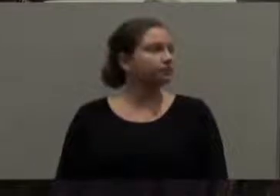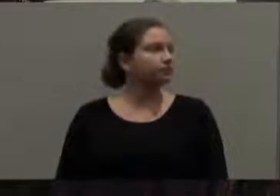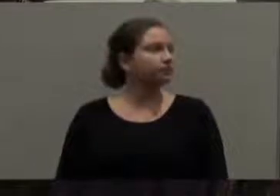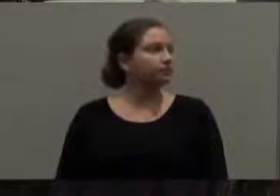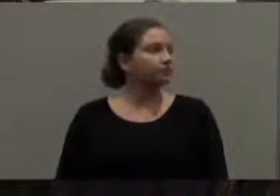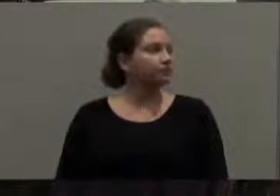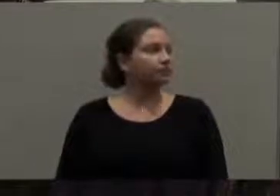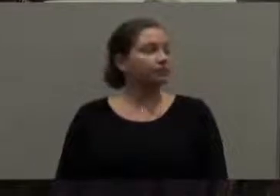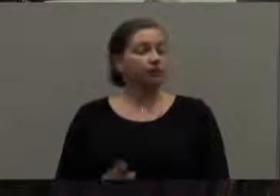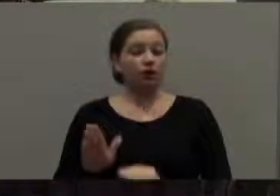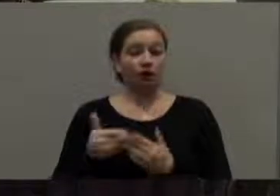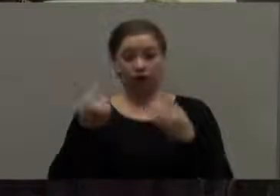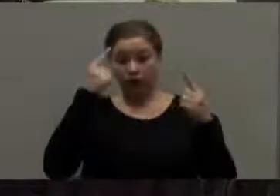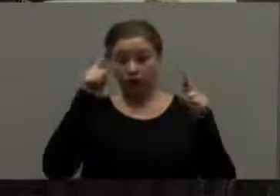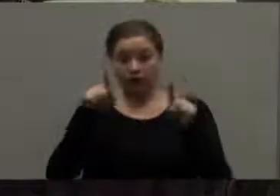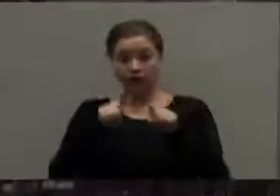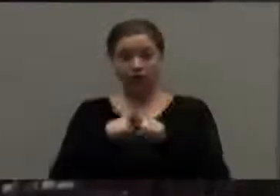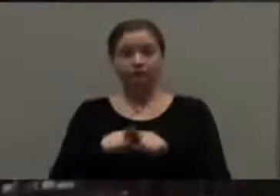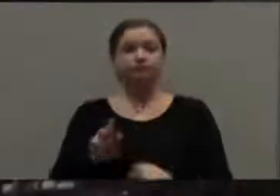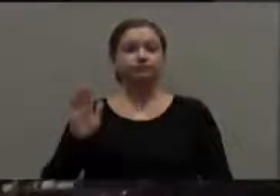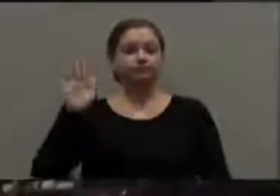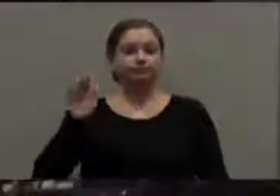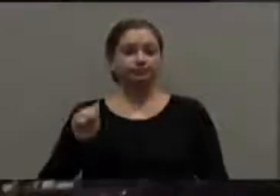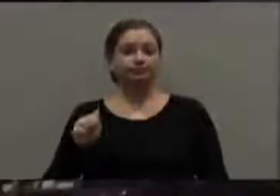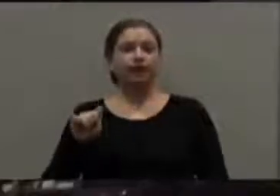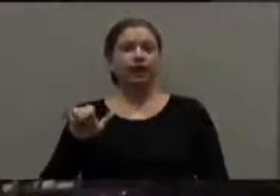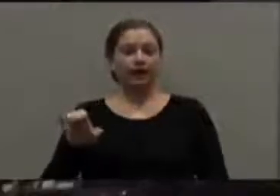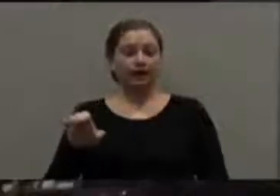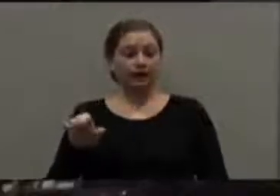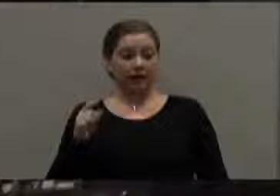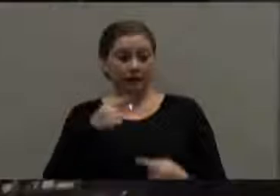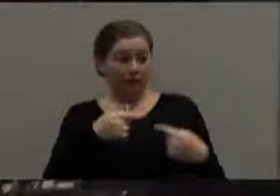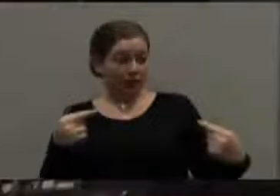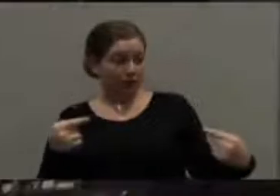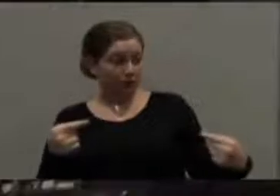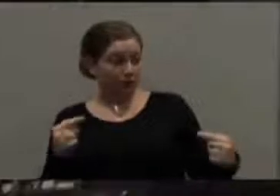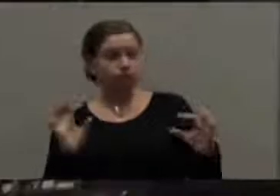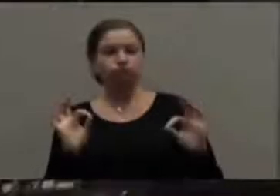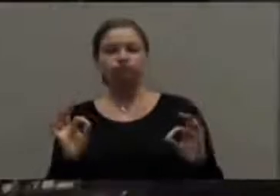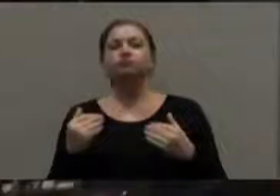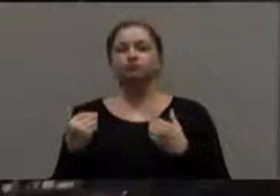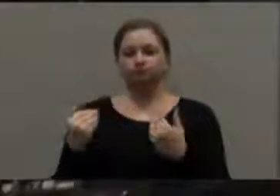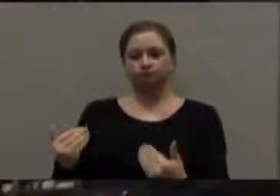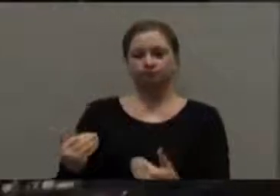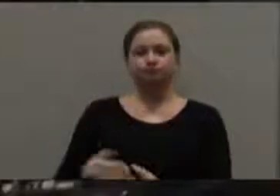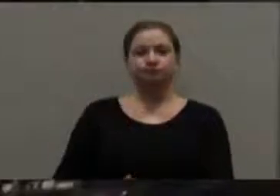Babb. All in favor? Aye. Any opposed? Motion carries.